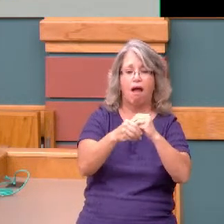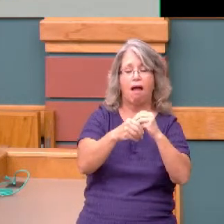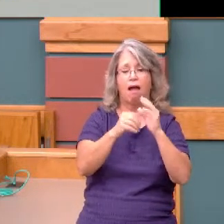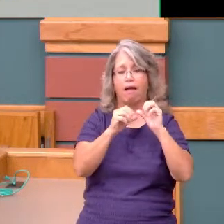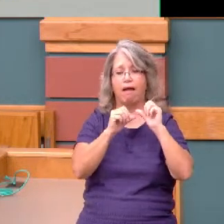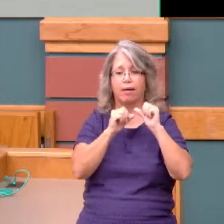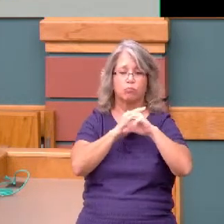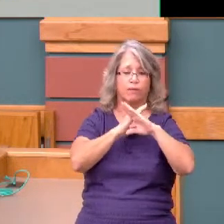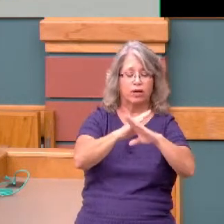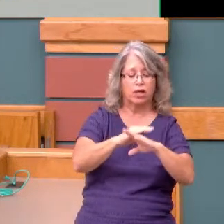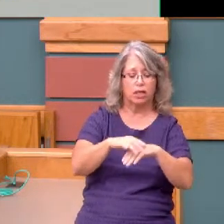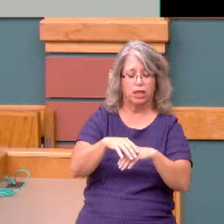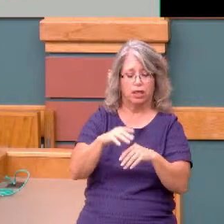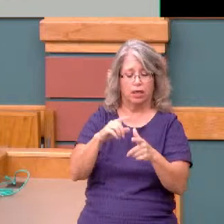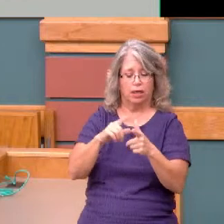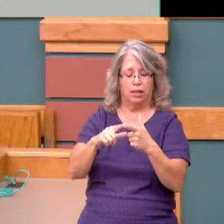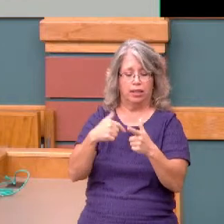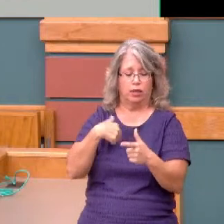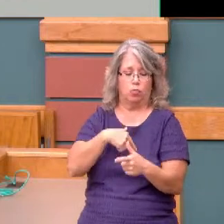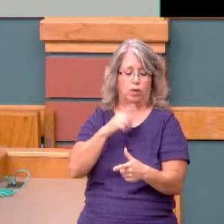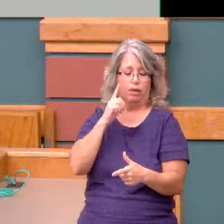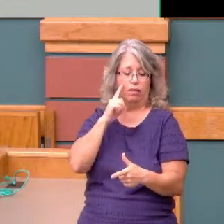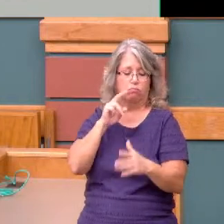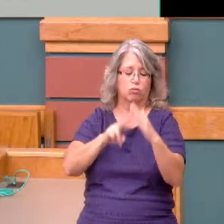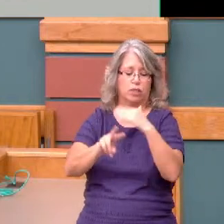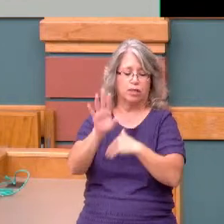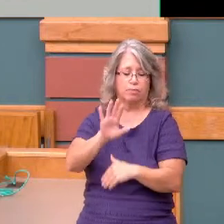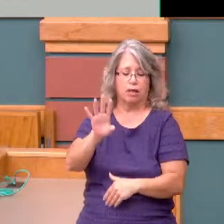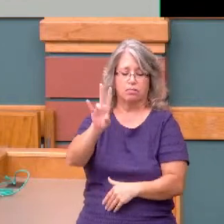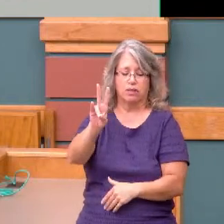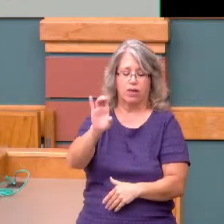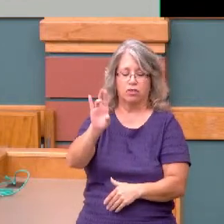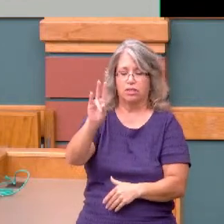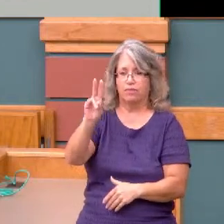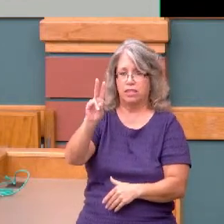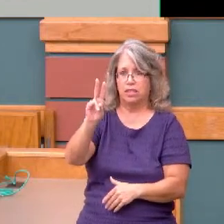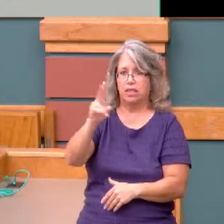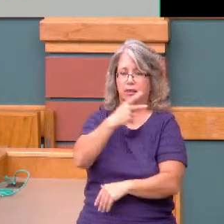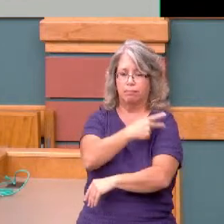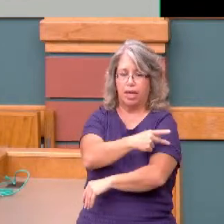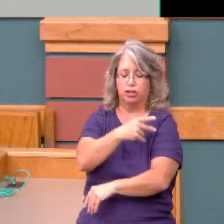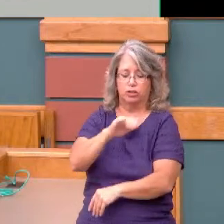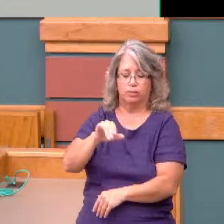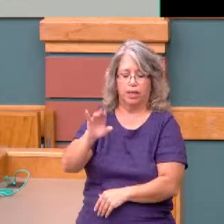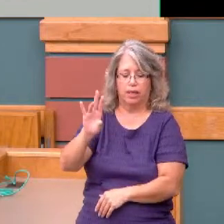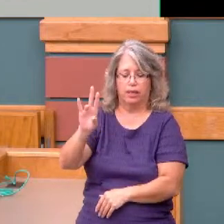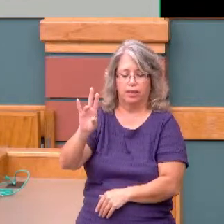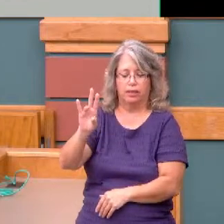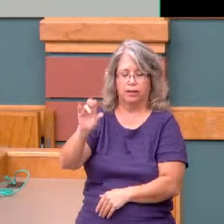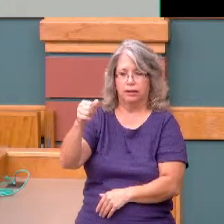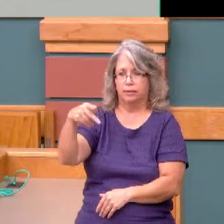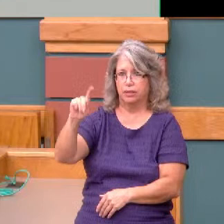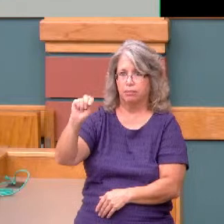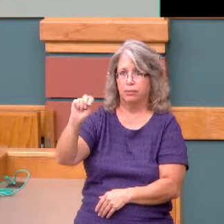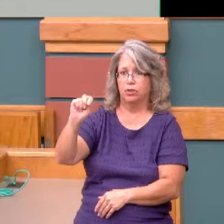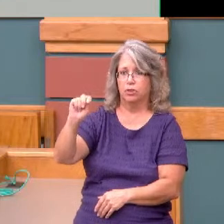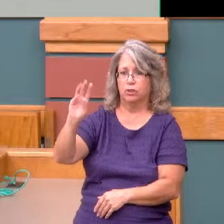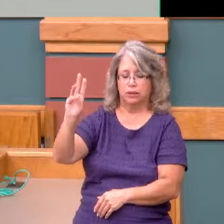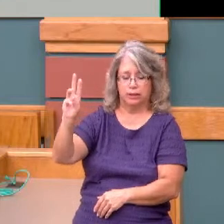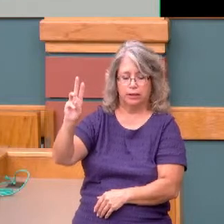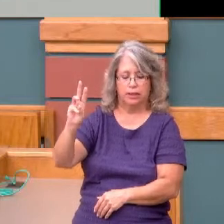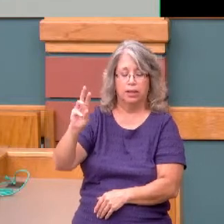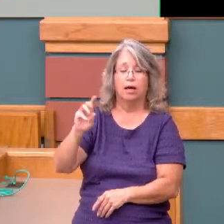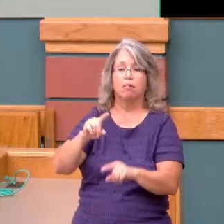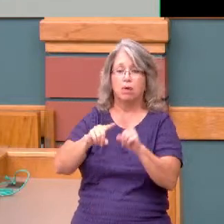September 16th, or if we change our behavior and slow down COVID, we're looking at 515 inpatients on